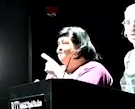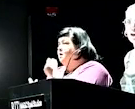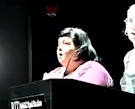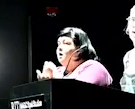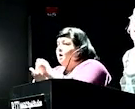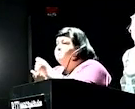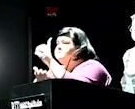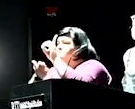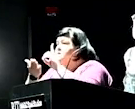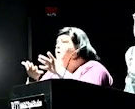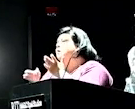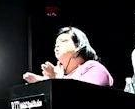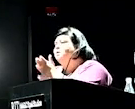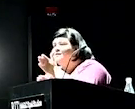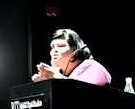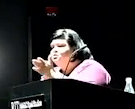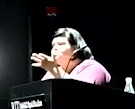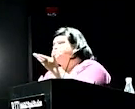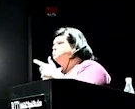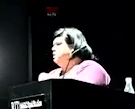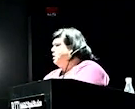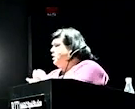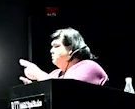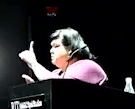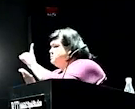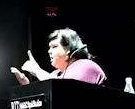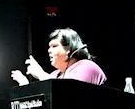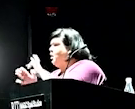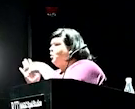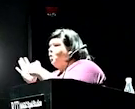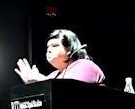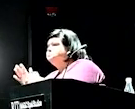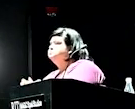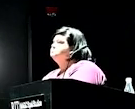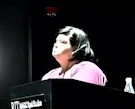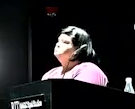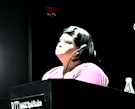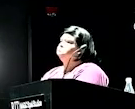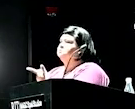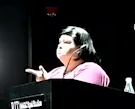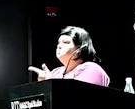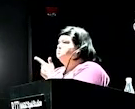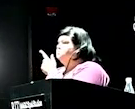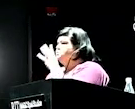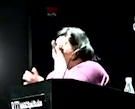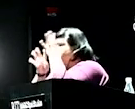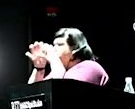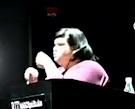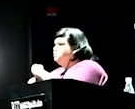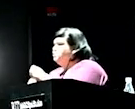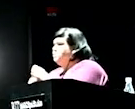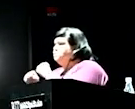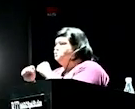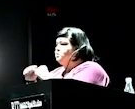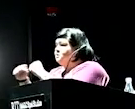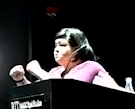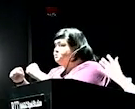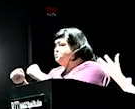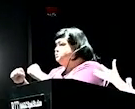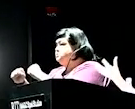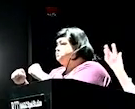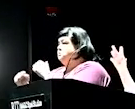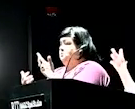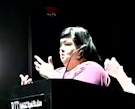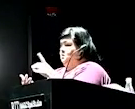you're helping the team design roles, and you're creating a strategy that the